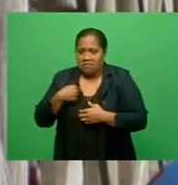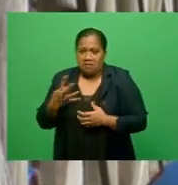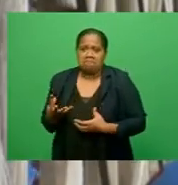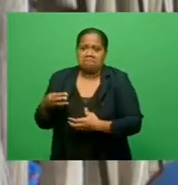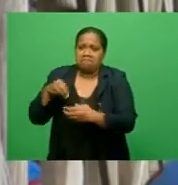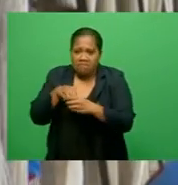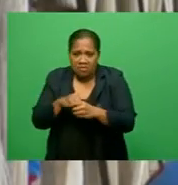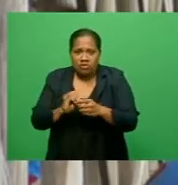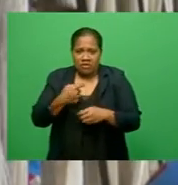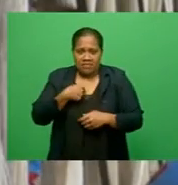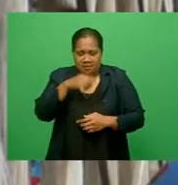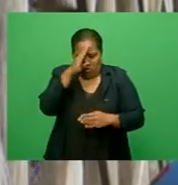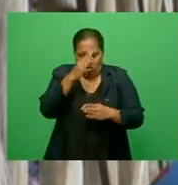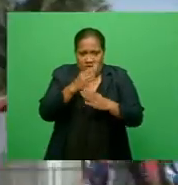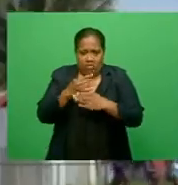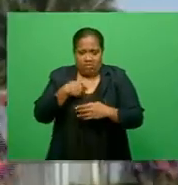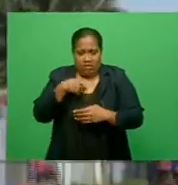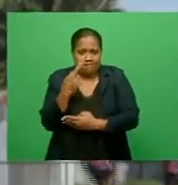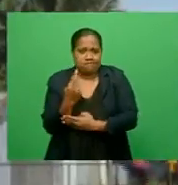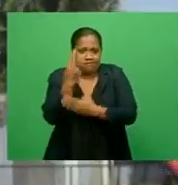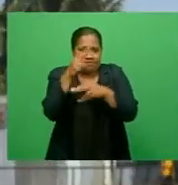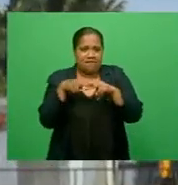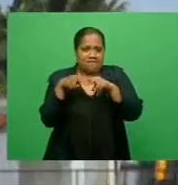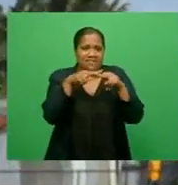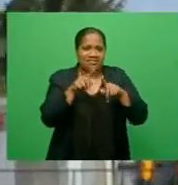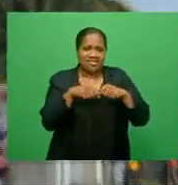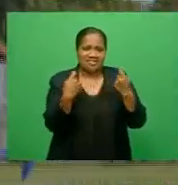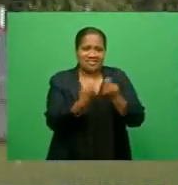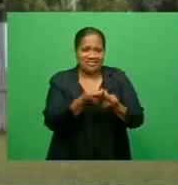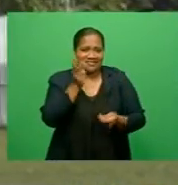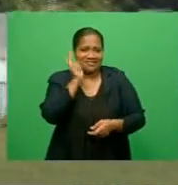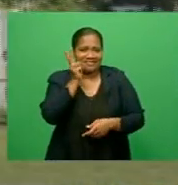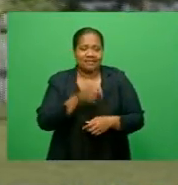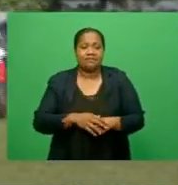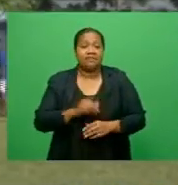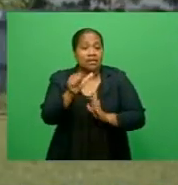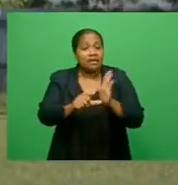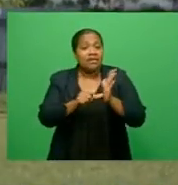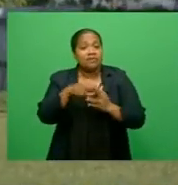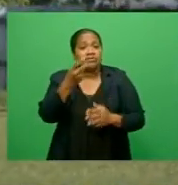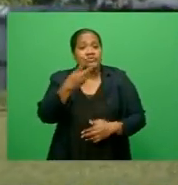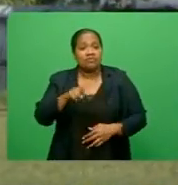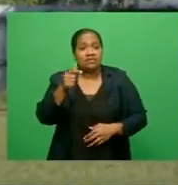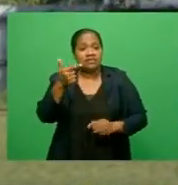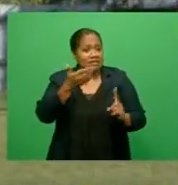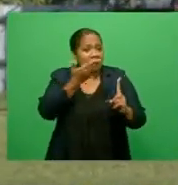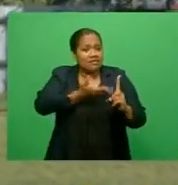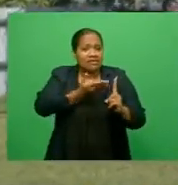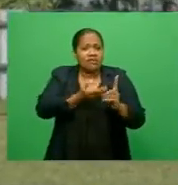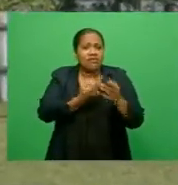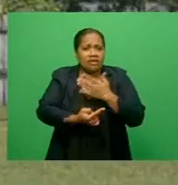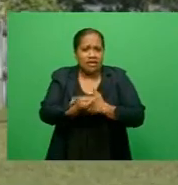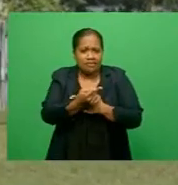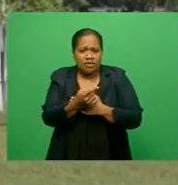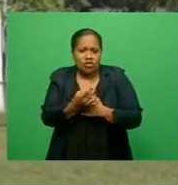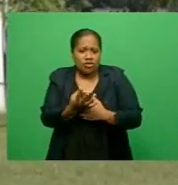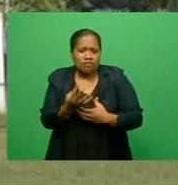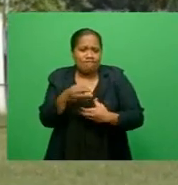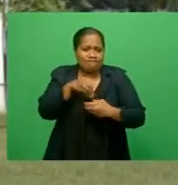again. The 27-year-old knows getting a spot in the national squad will not be